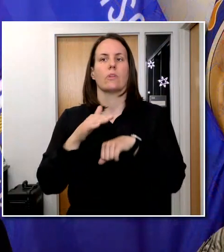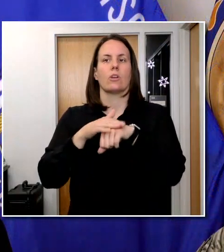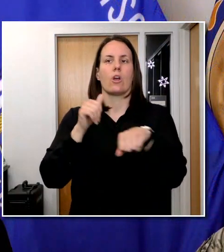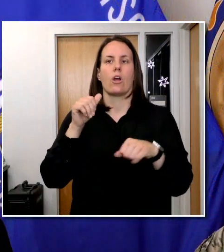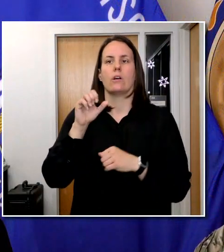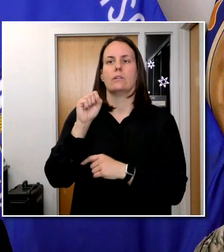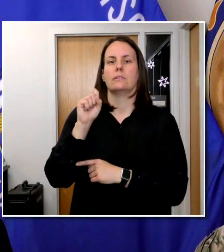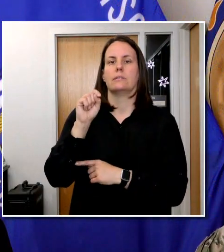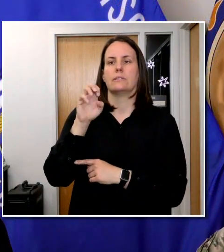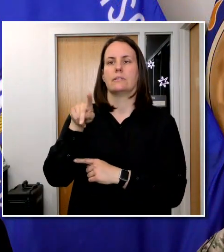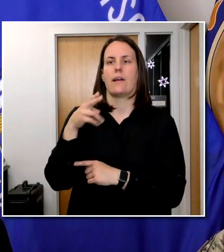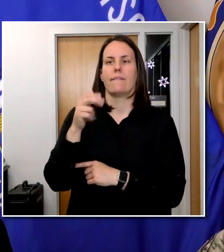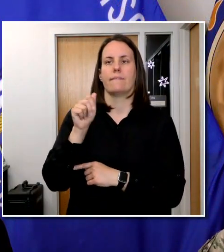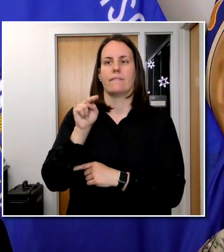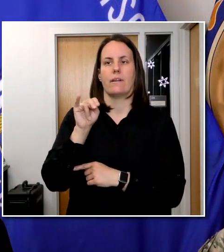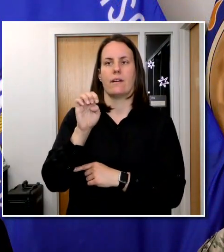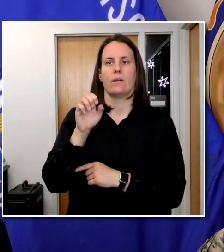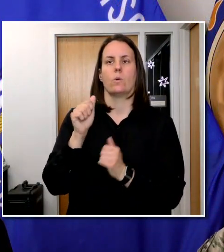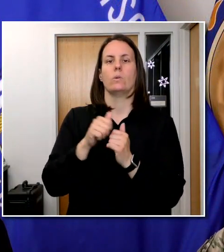with WisPolitics.